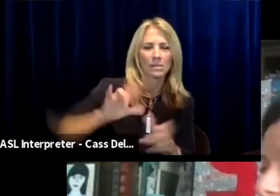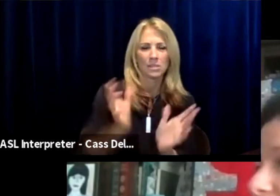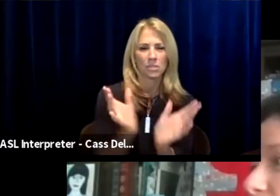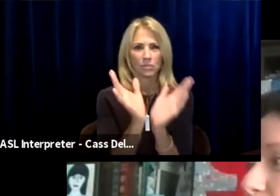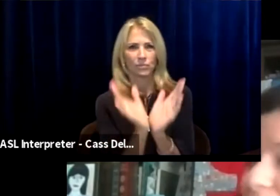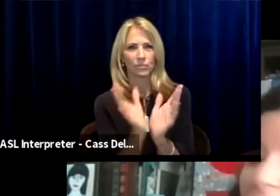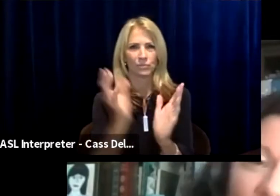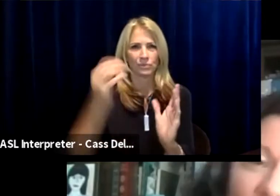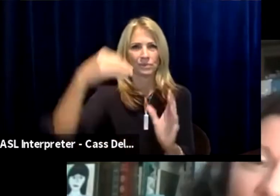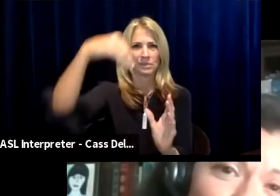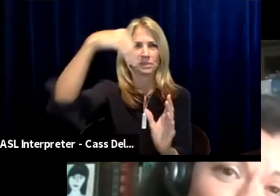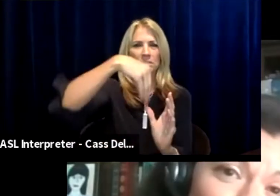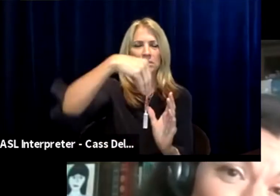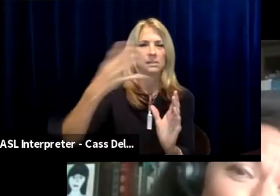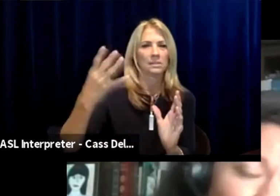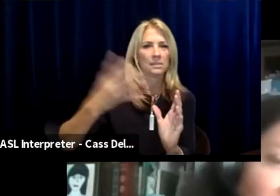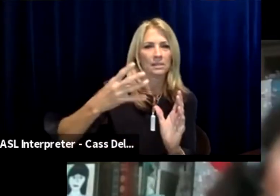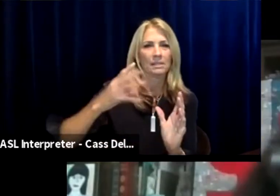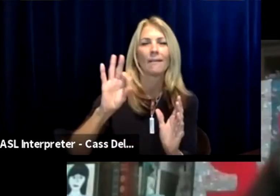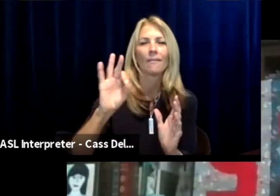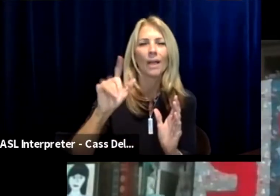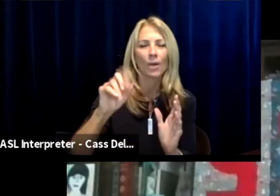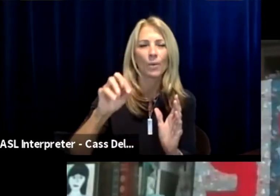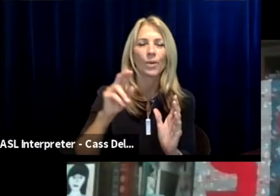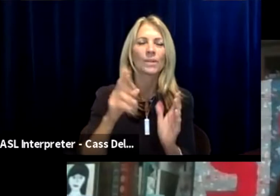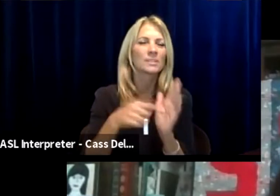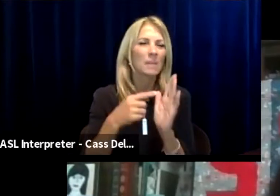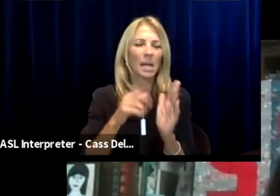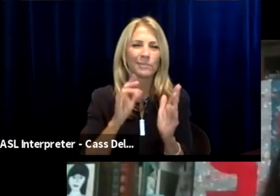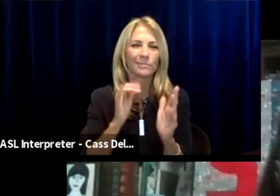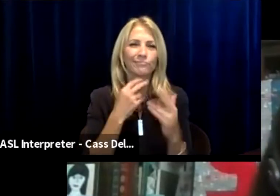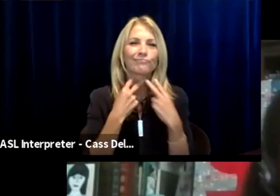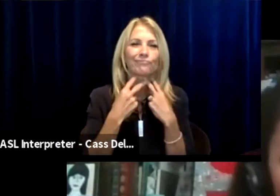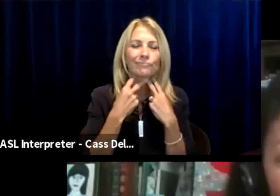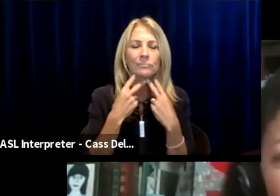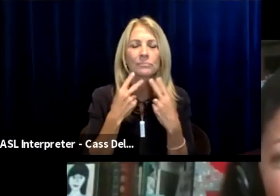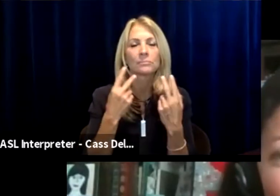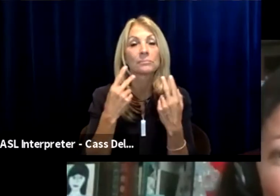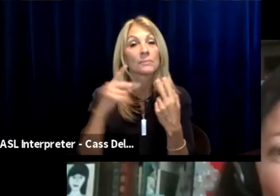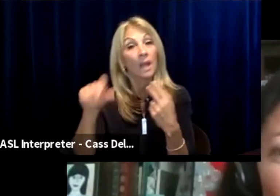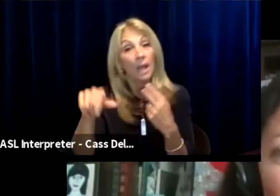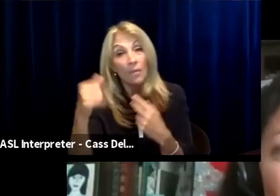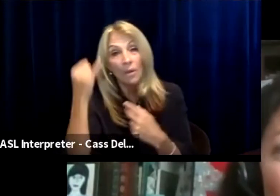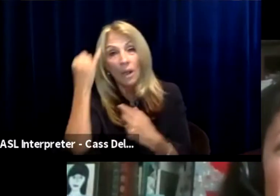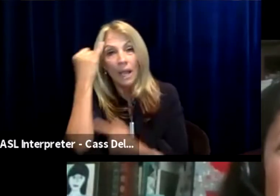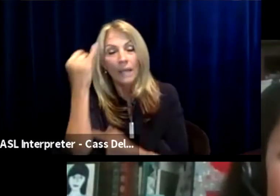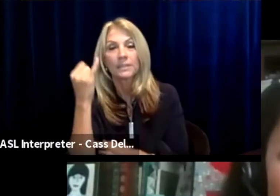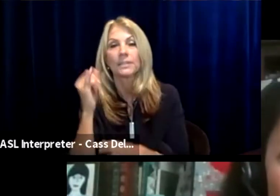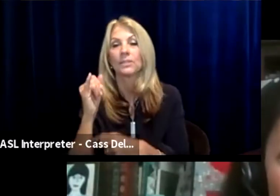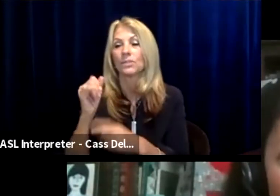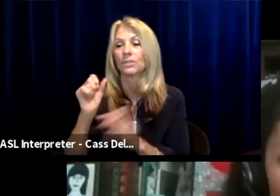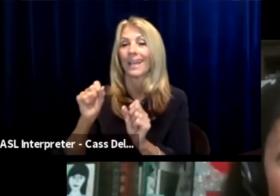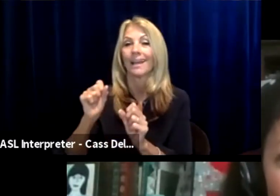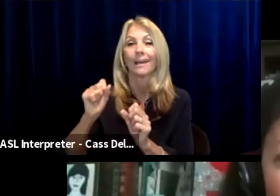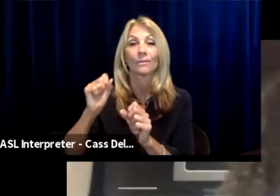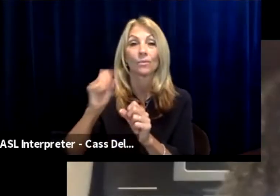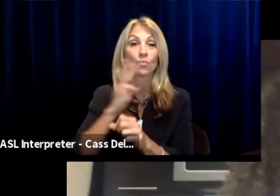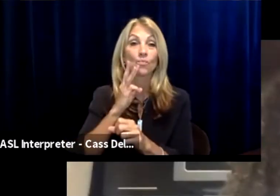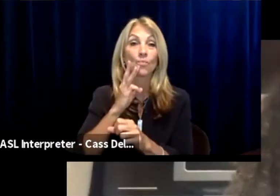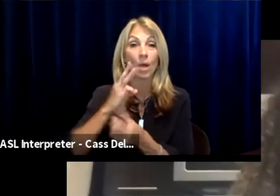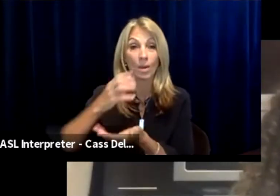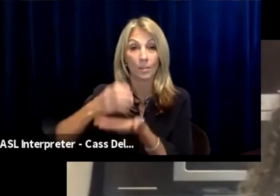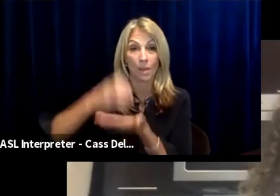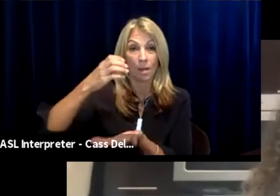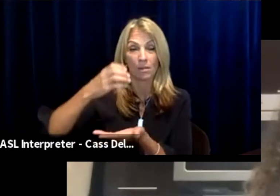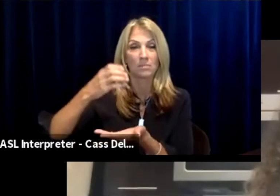well, one little thing you can do is you can take an empty water bottle and you can put the flour into the empty bottle